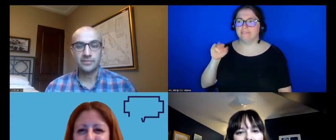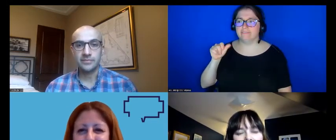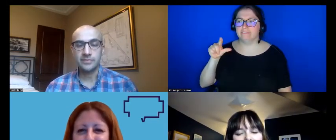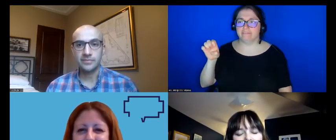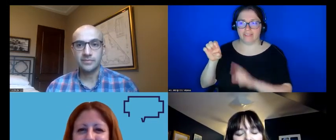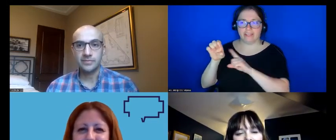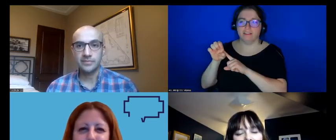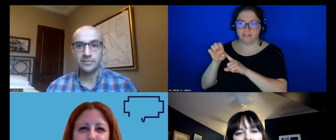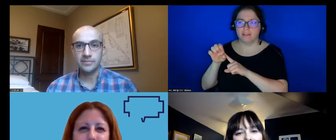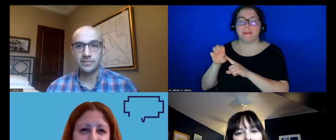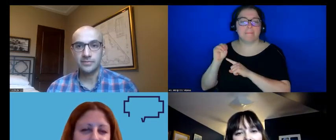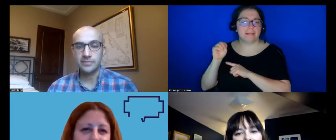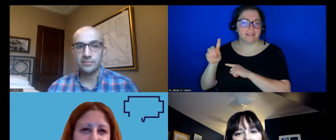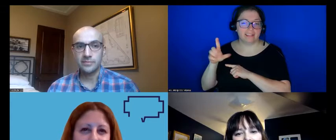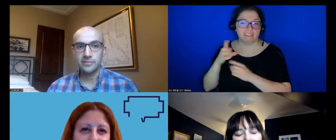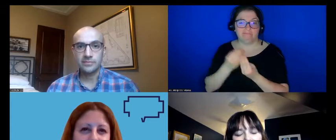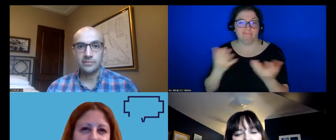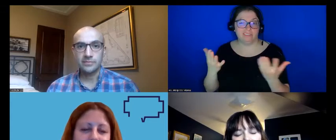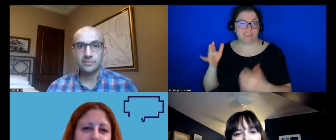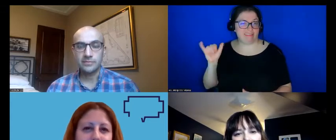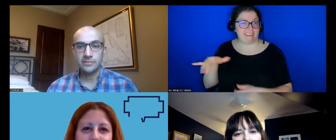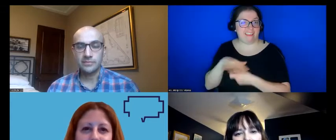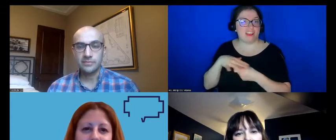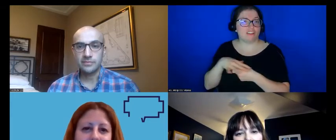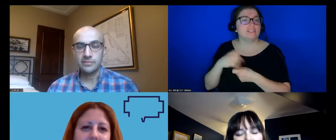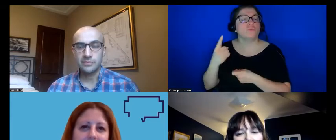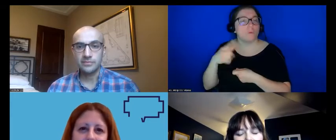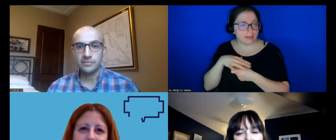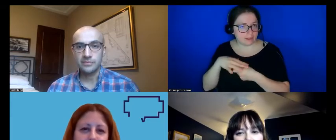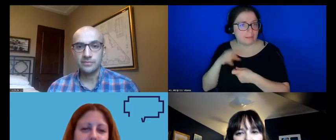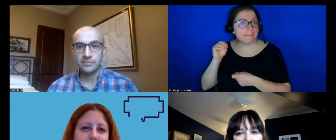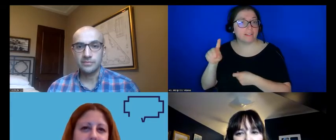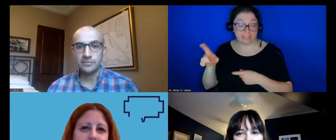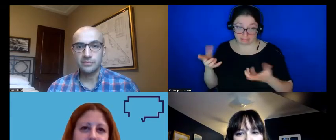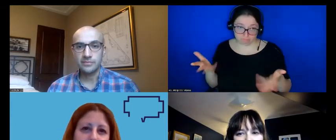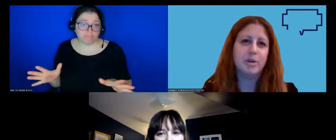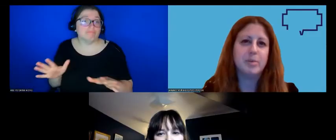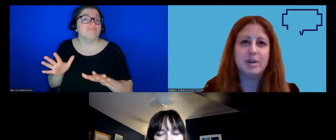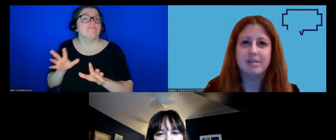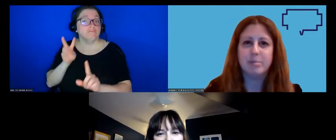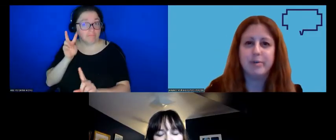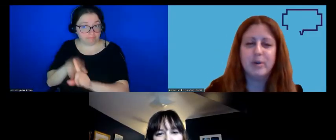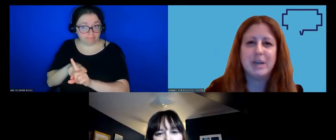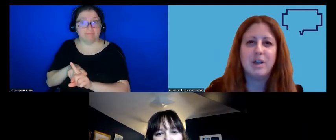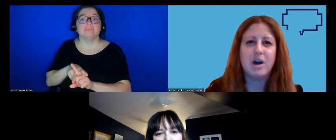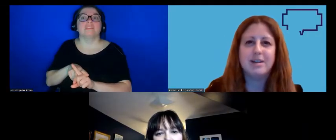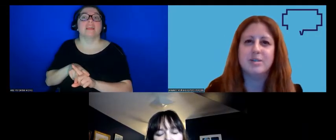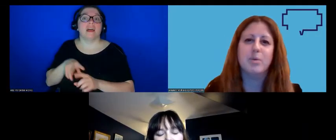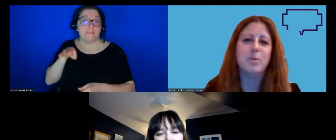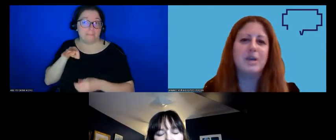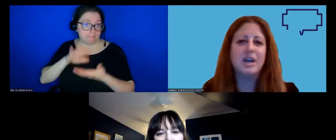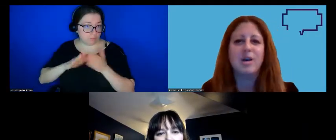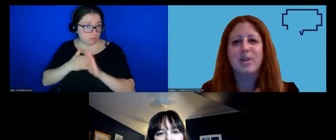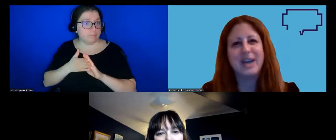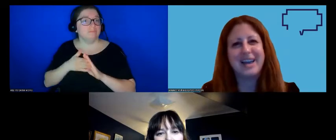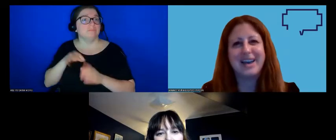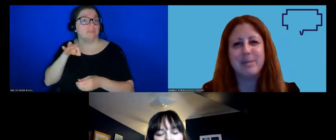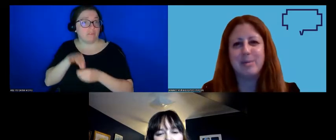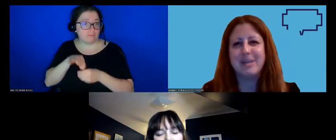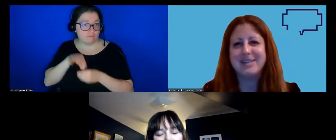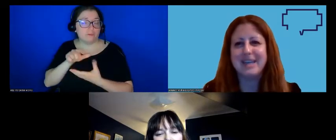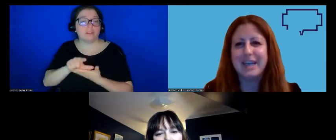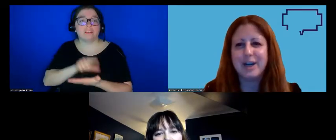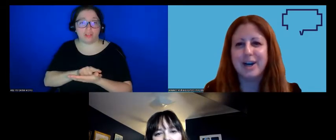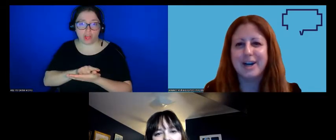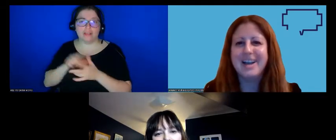Hyattsville Maryland is one of the jurisdictions in Maryland that has implemented a similar municipal voting law to what we are looking